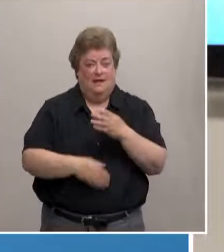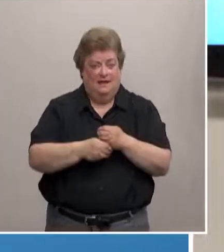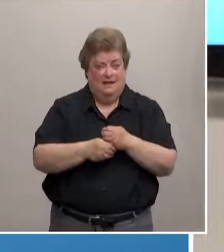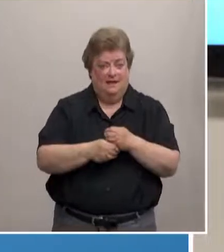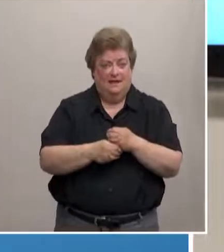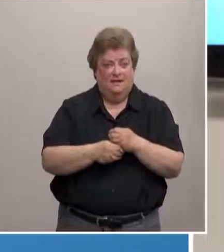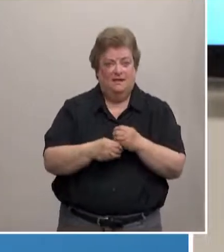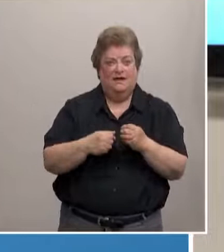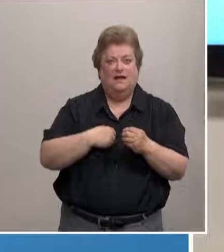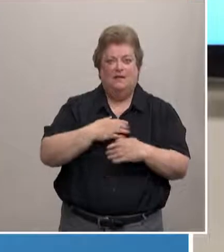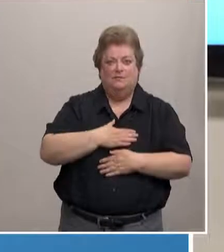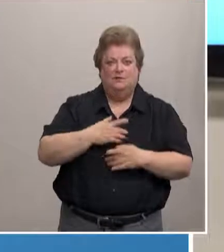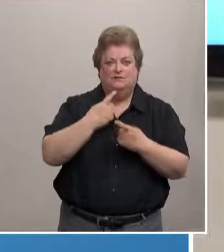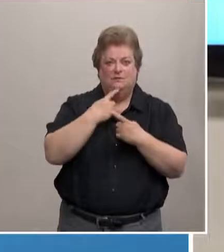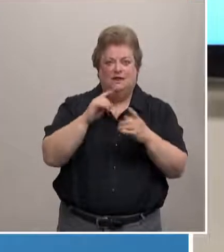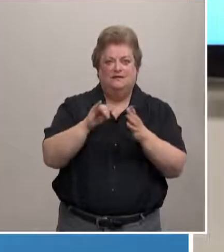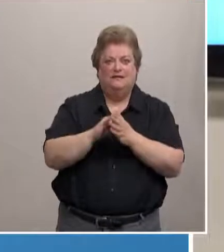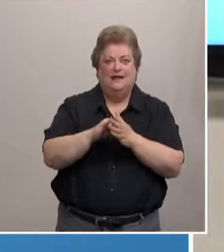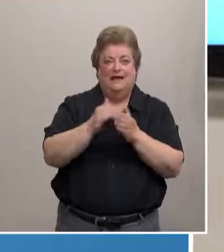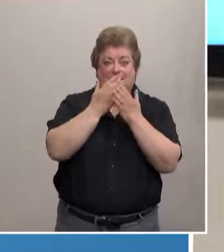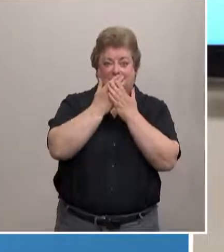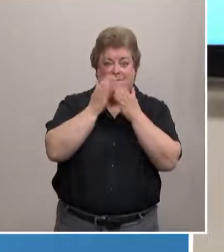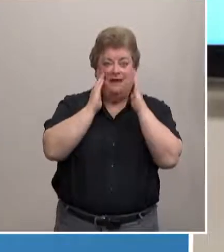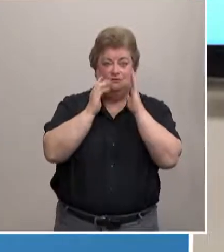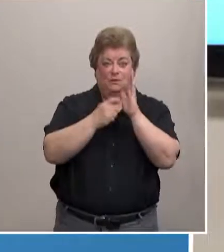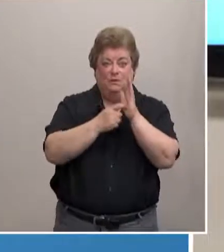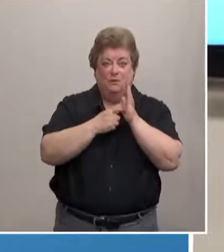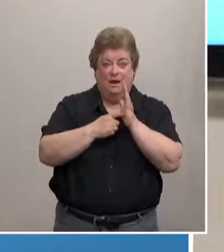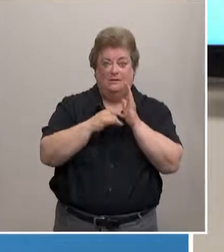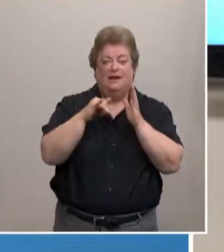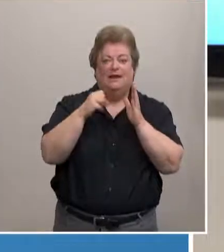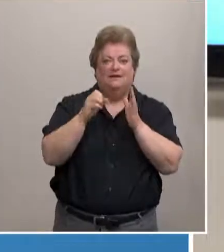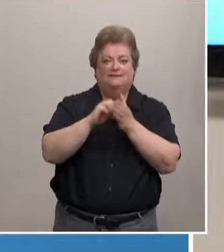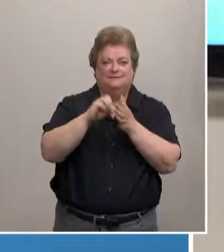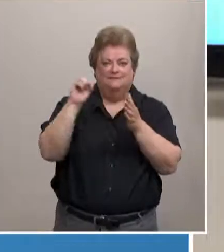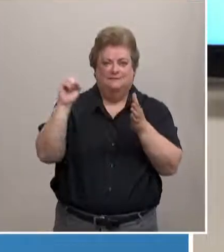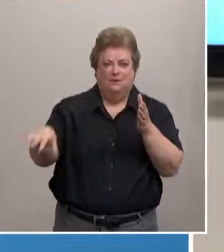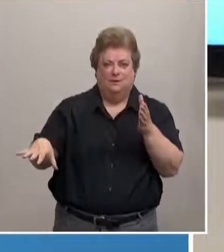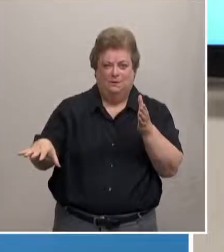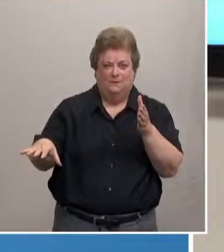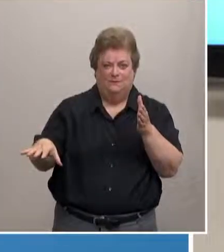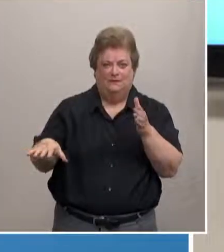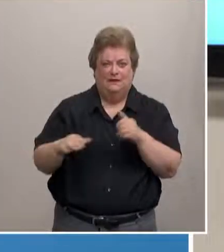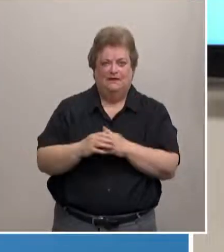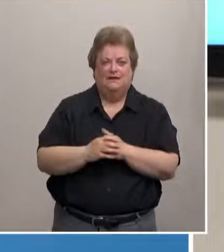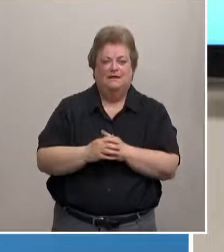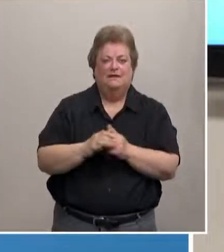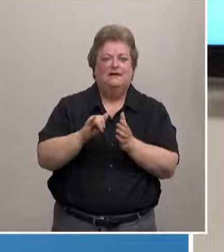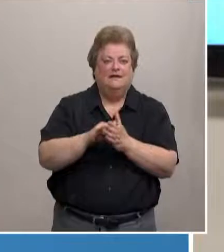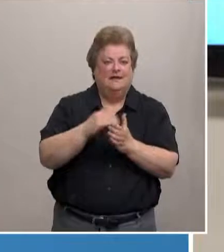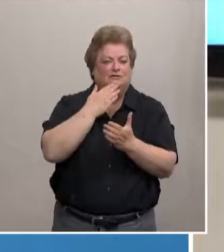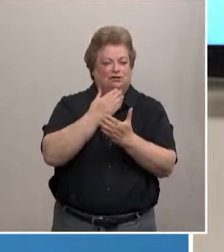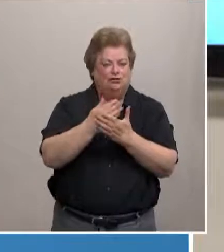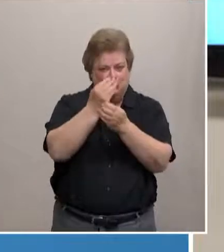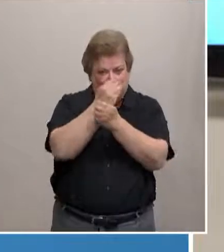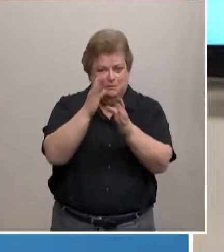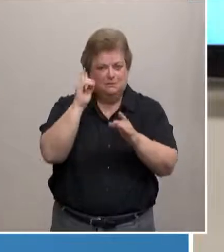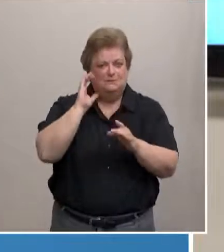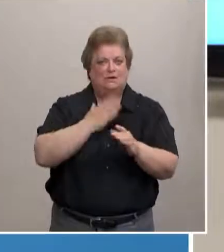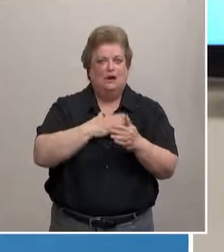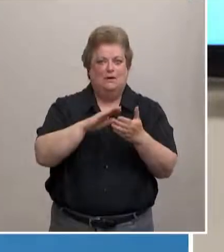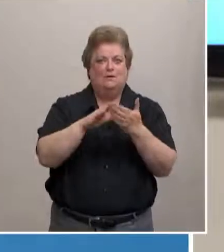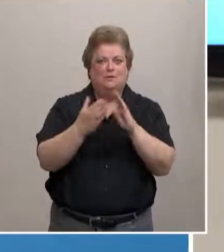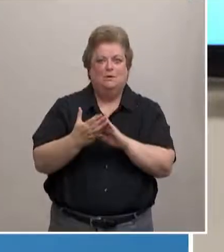addition, I'm pleased to announce the mask requirement is being removed. This is good news for our